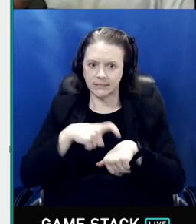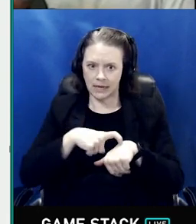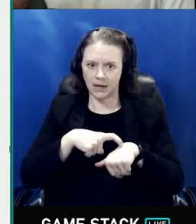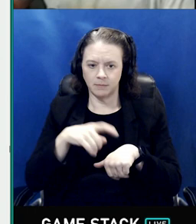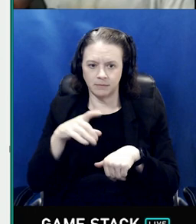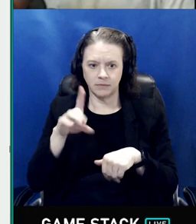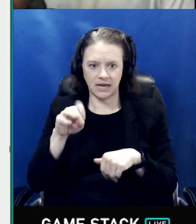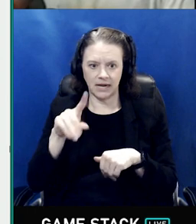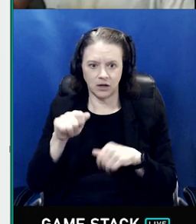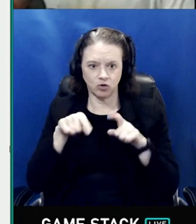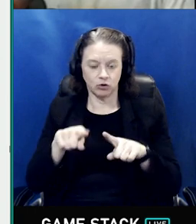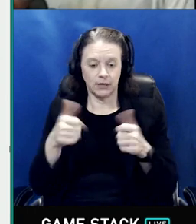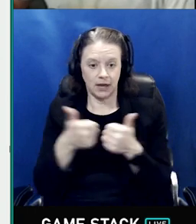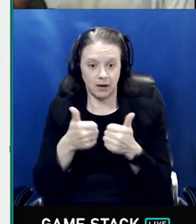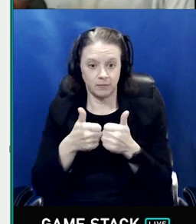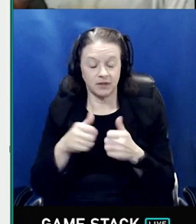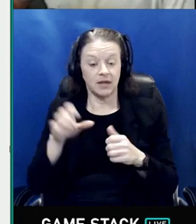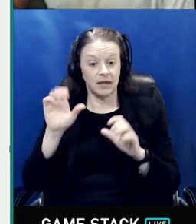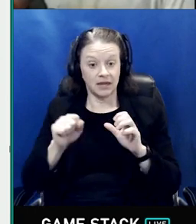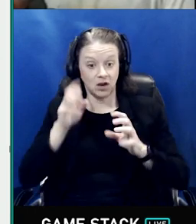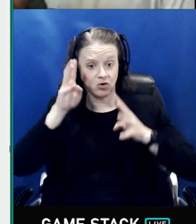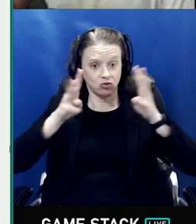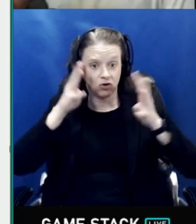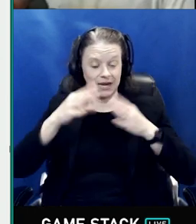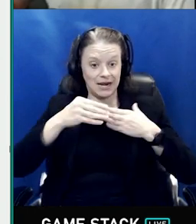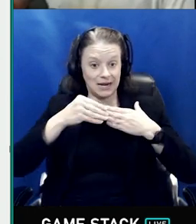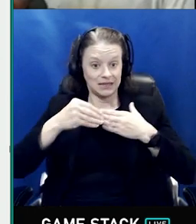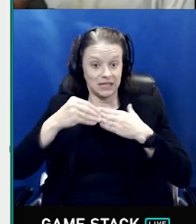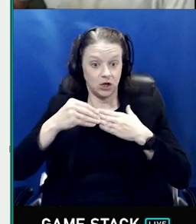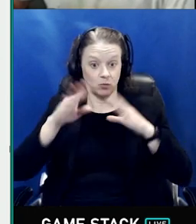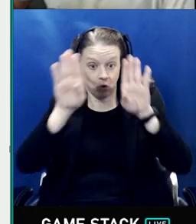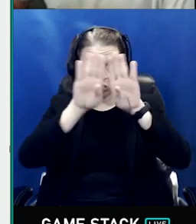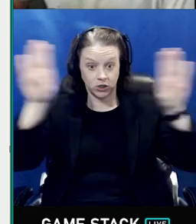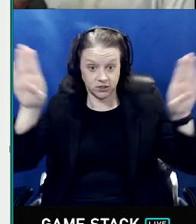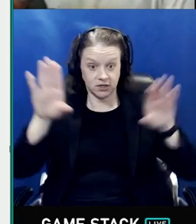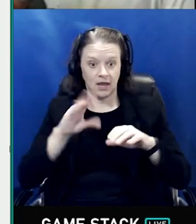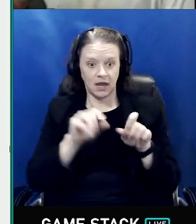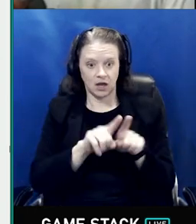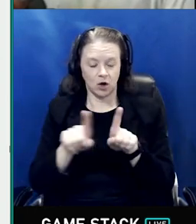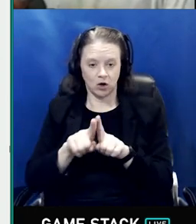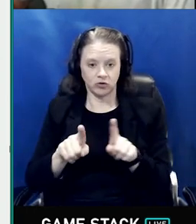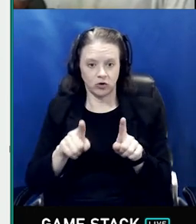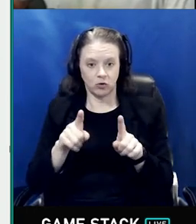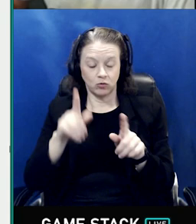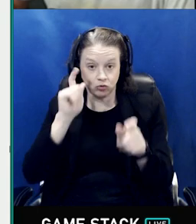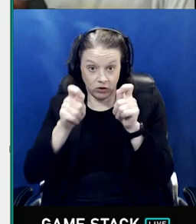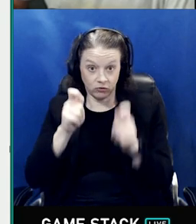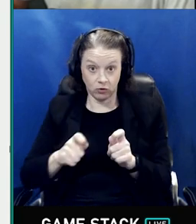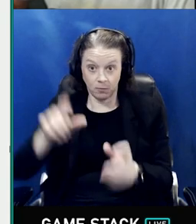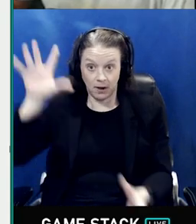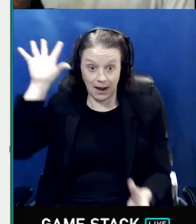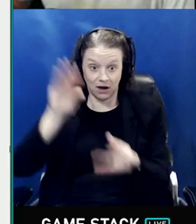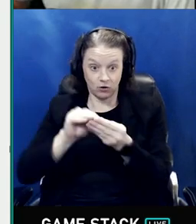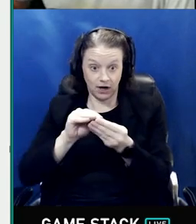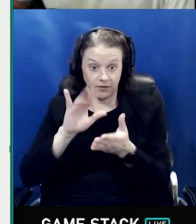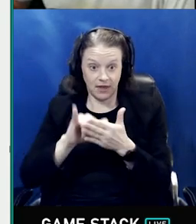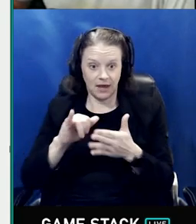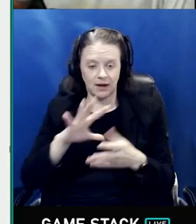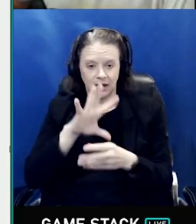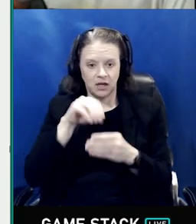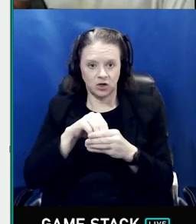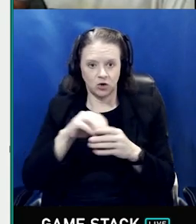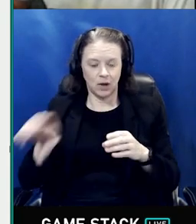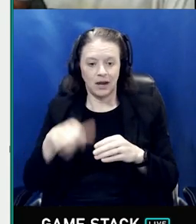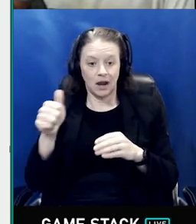create leaderboards that take the raw gameplay data and transform and aggregate that into a materialized or into another